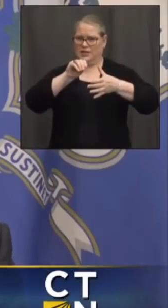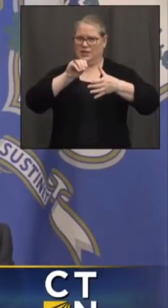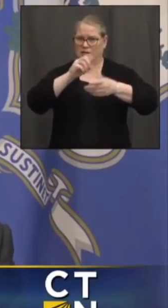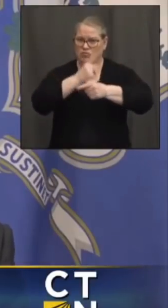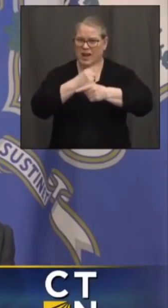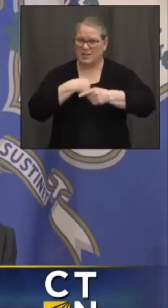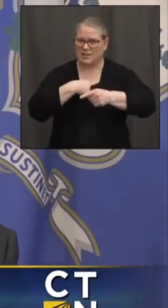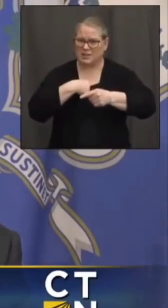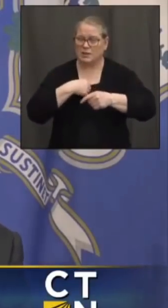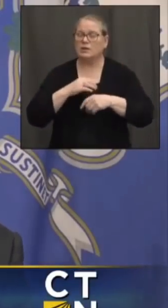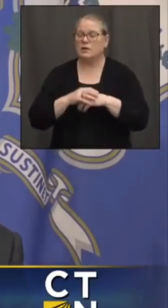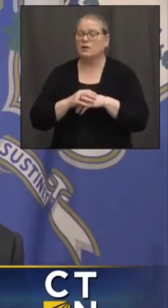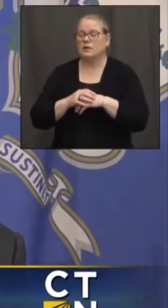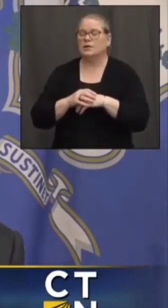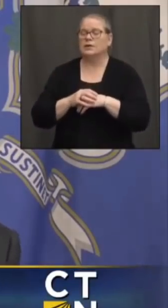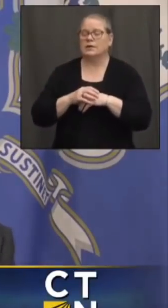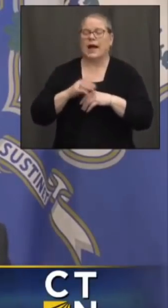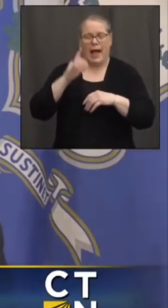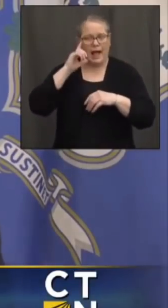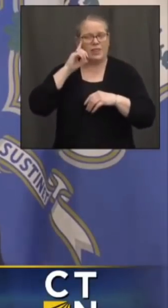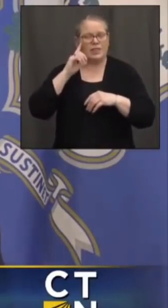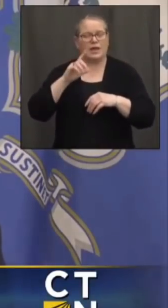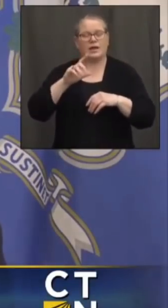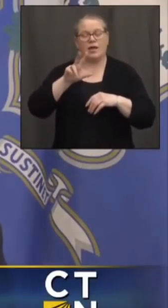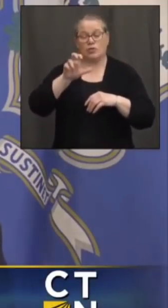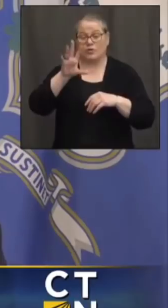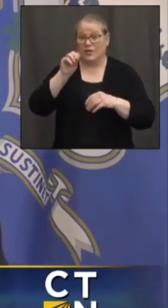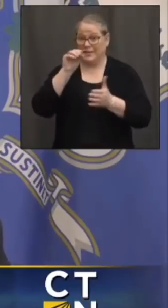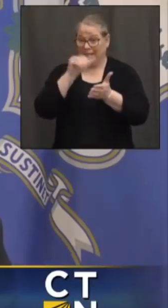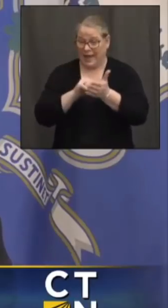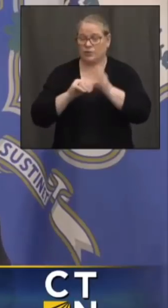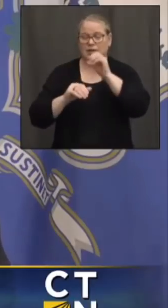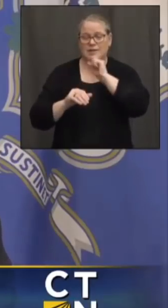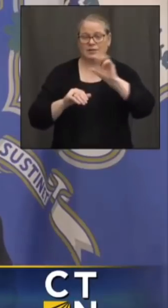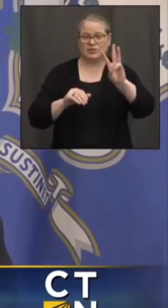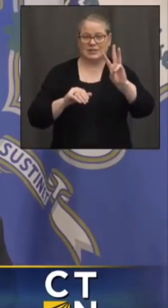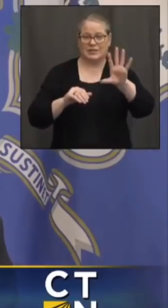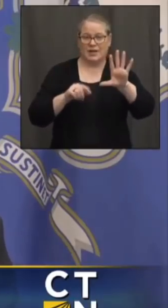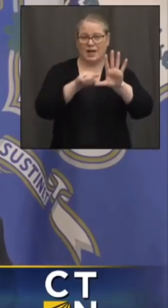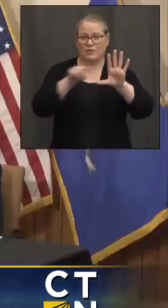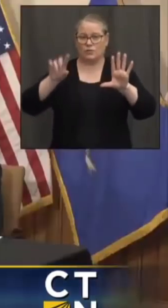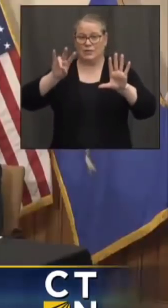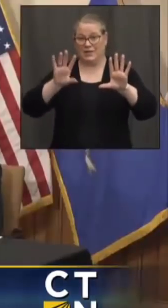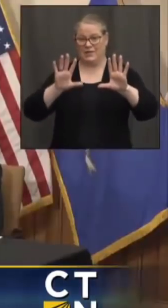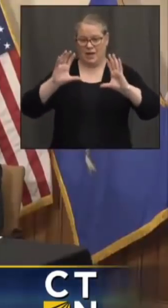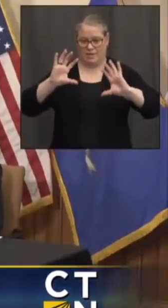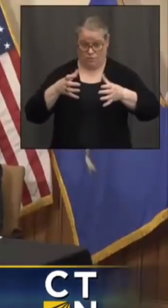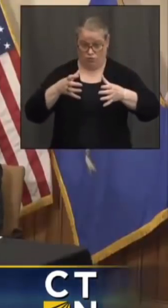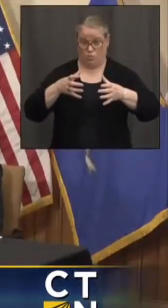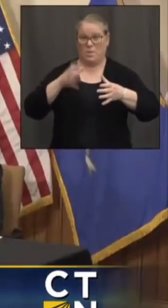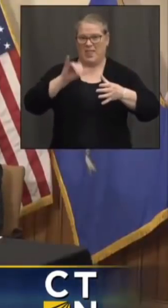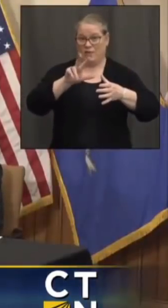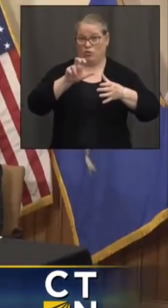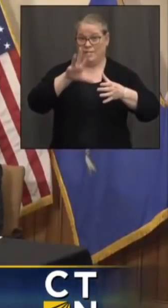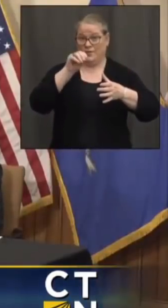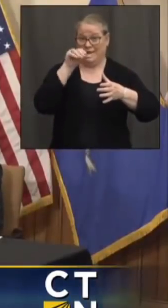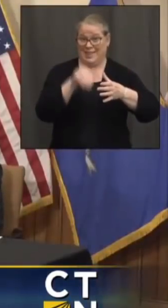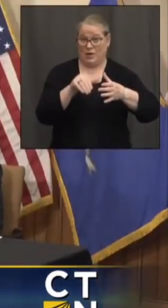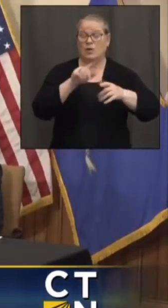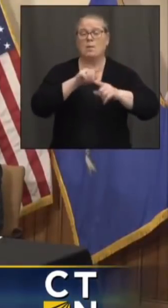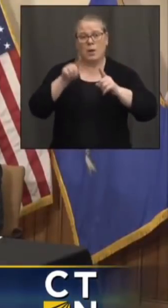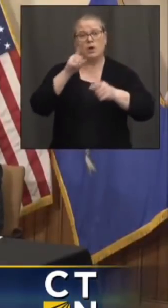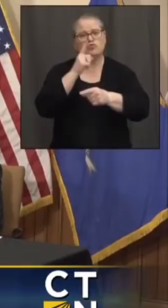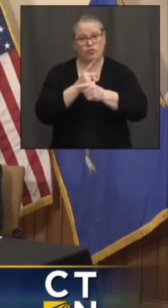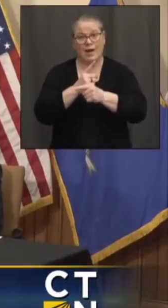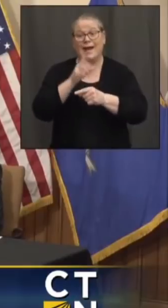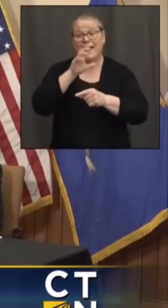350,000, but you're right, Paz. Anybody over 65 is certainly eligible. Okay, but the 350, that's an